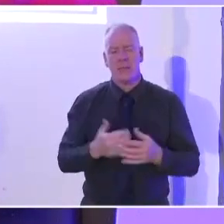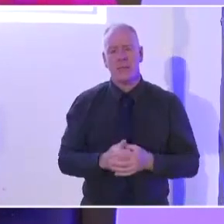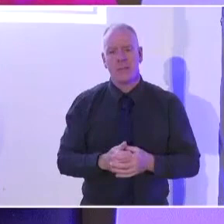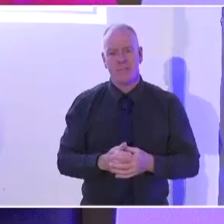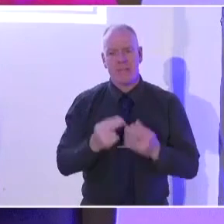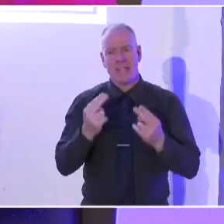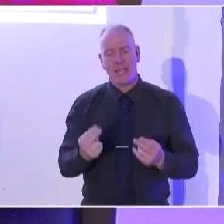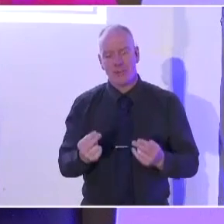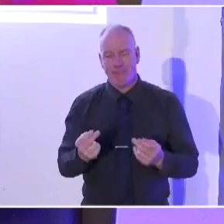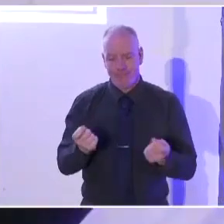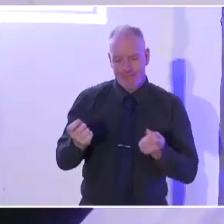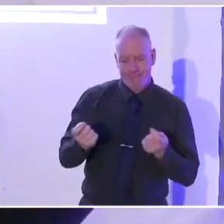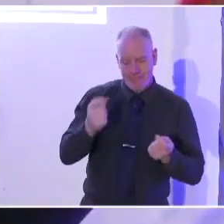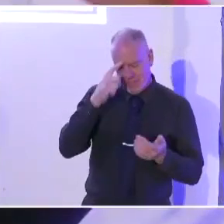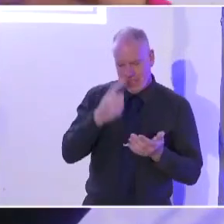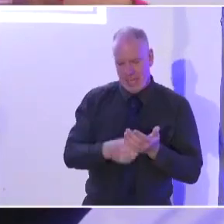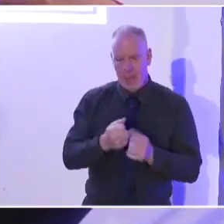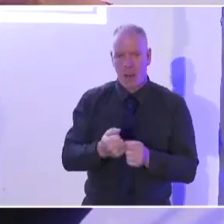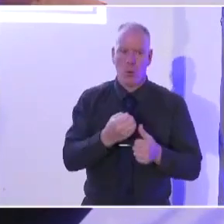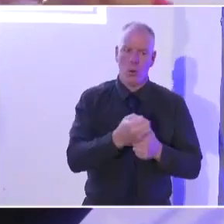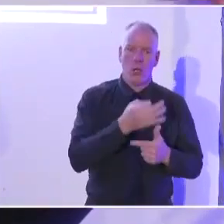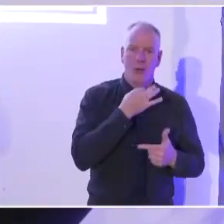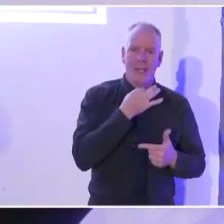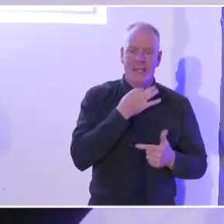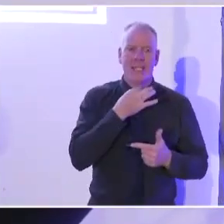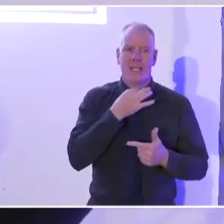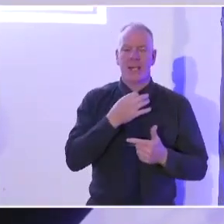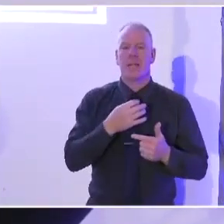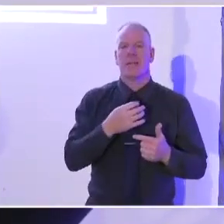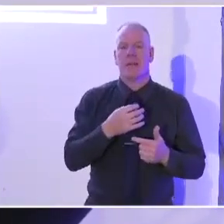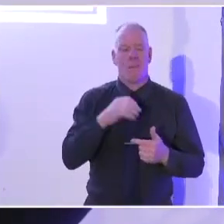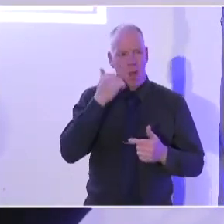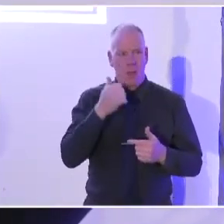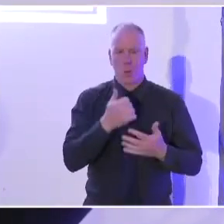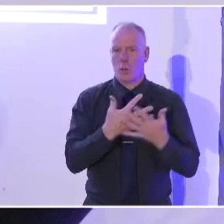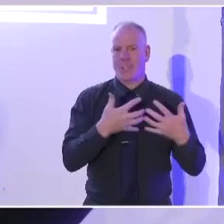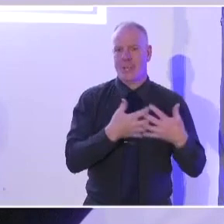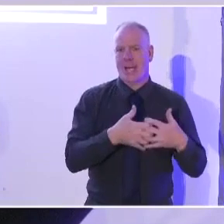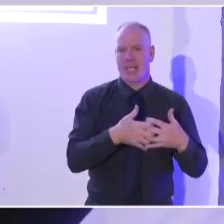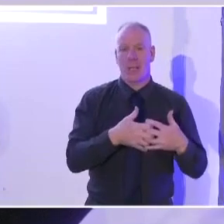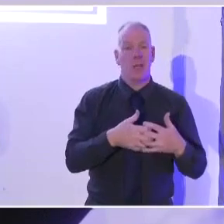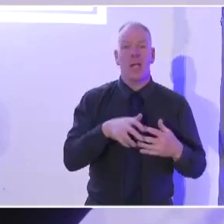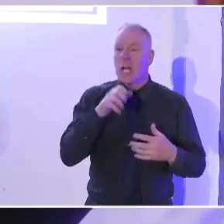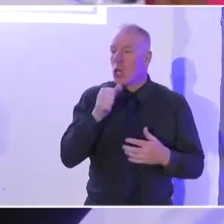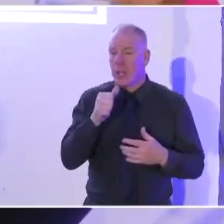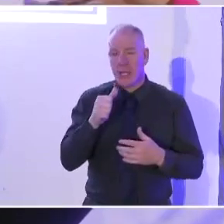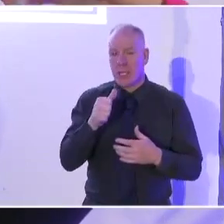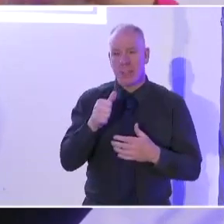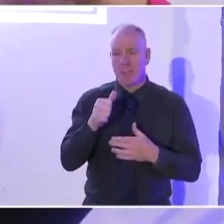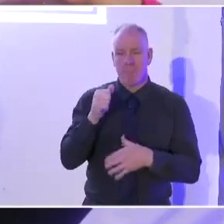that need to be weighed against the risks that I mentioned earlier of taking an overly technical breach. So there's no infringement per se